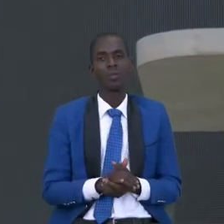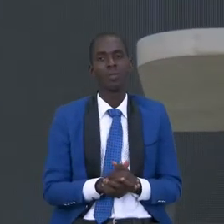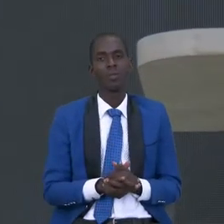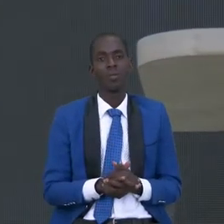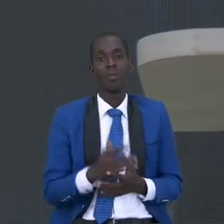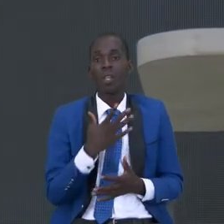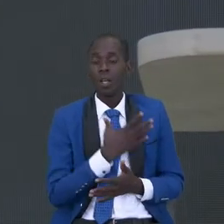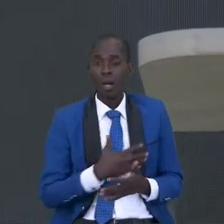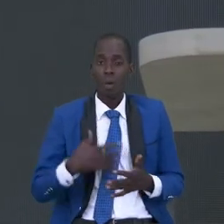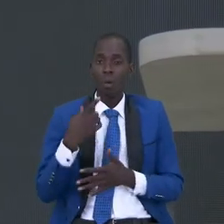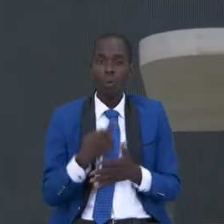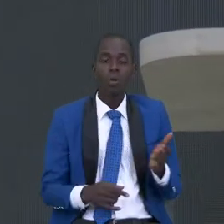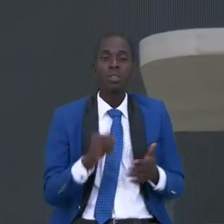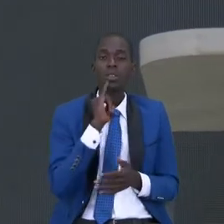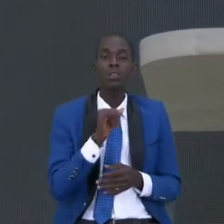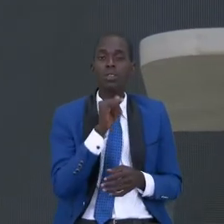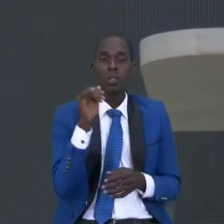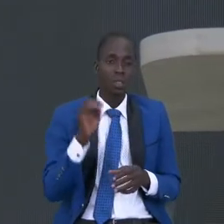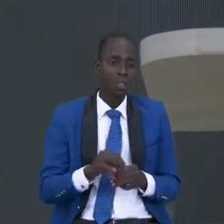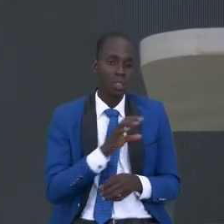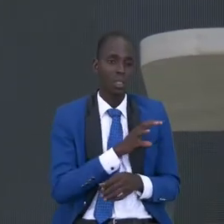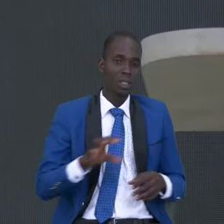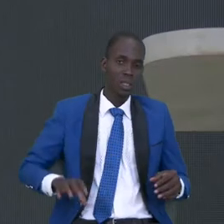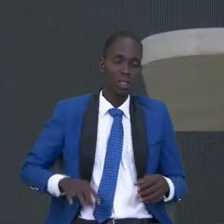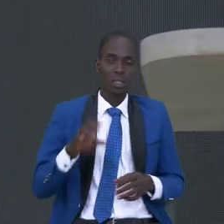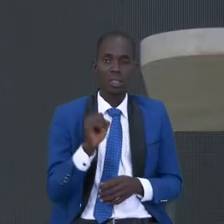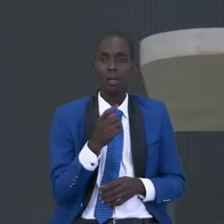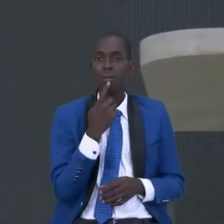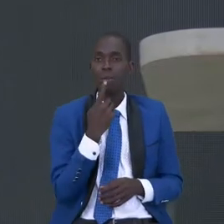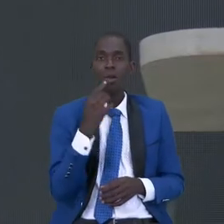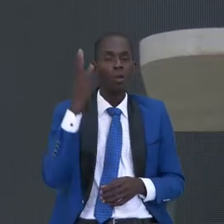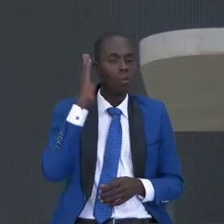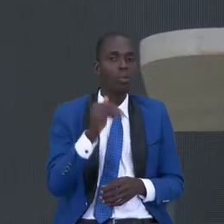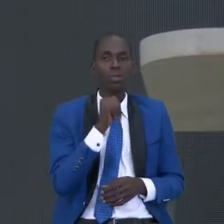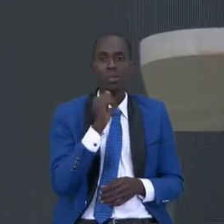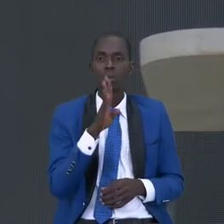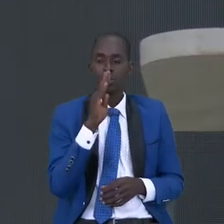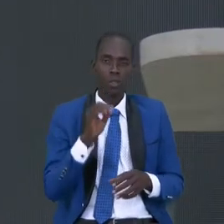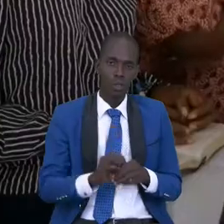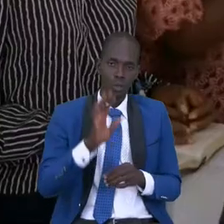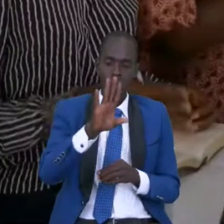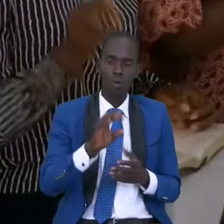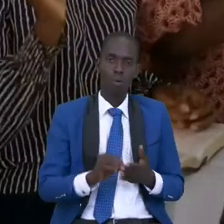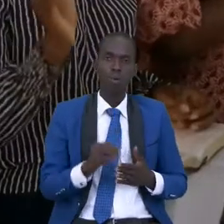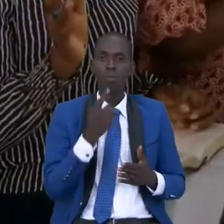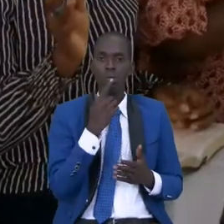what is not in Christ's dictionary will not be in your dictionary.